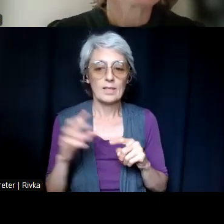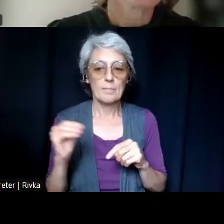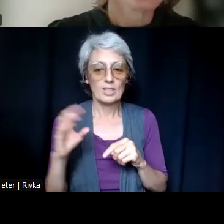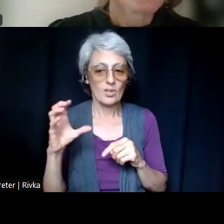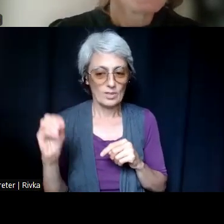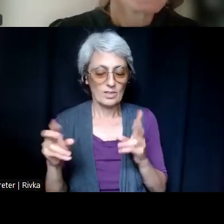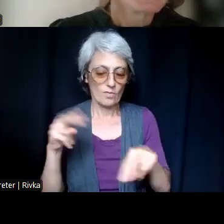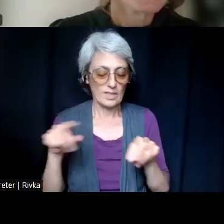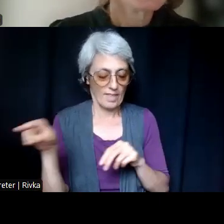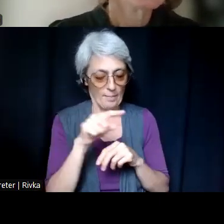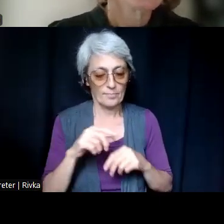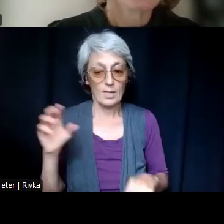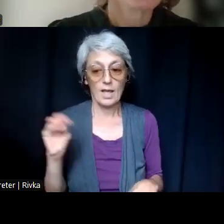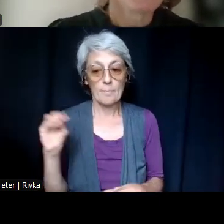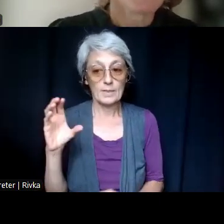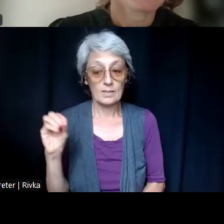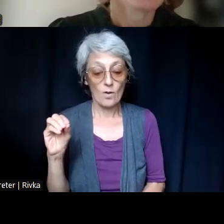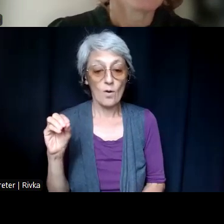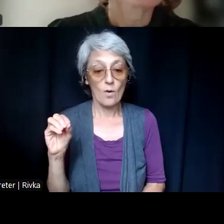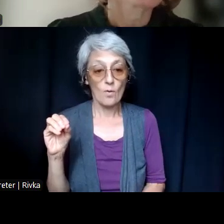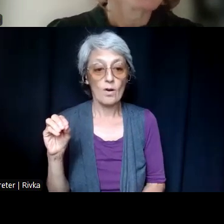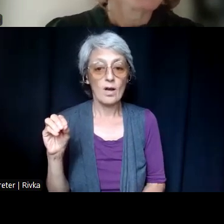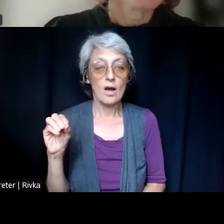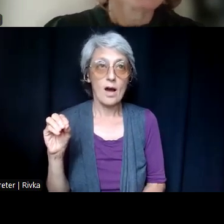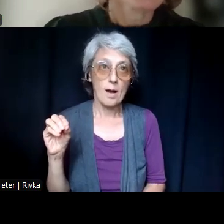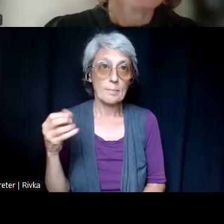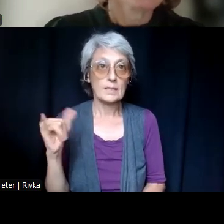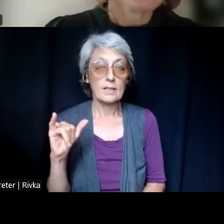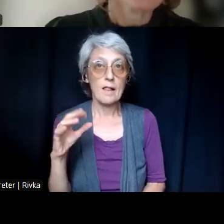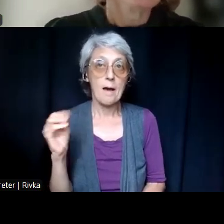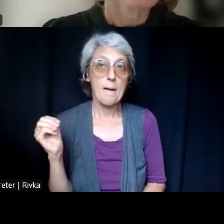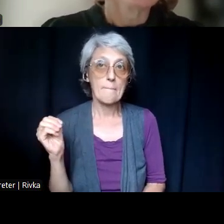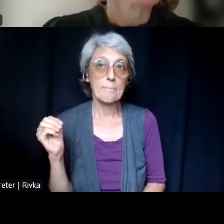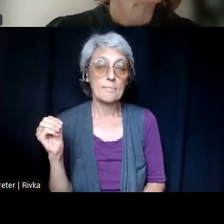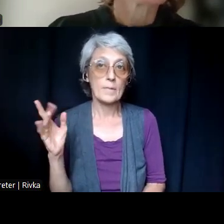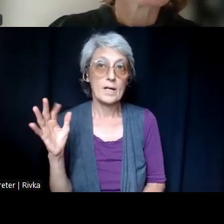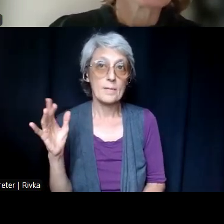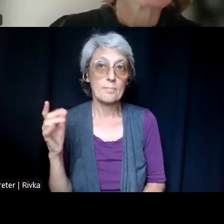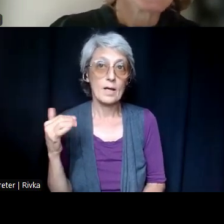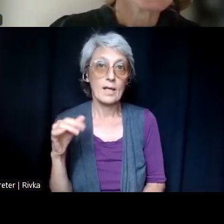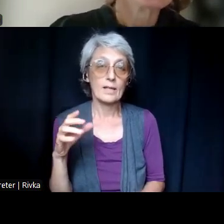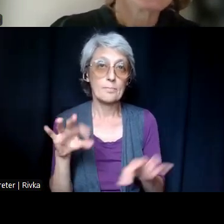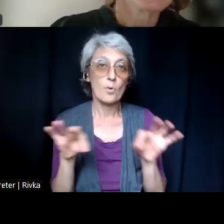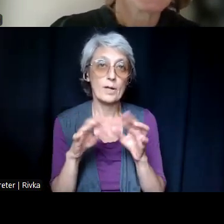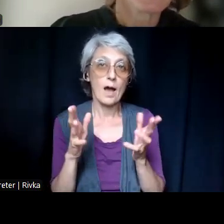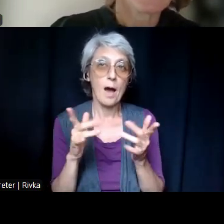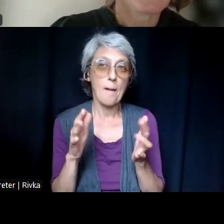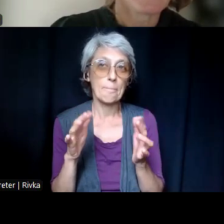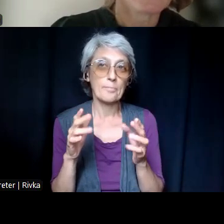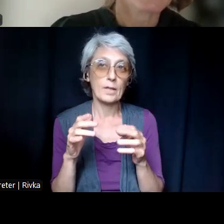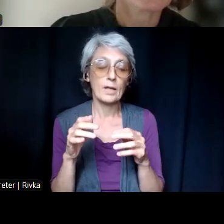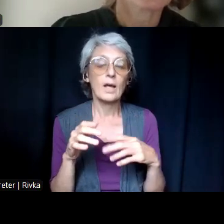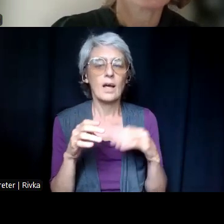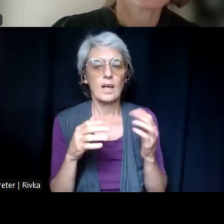The managed care organizations remain the key plans to provide